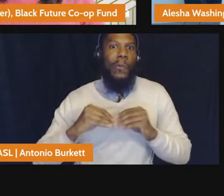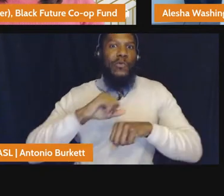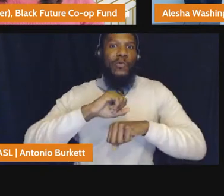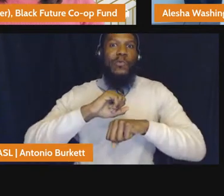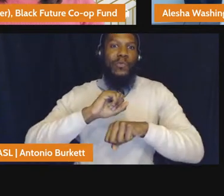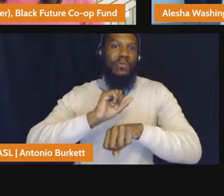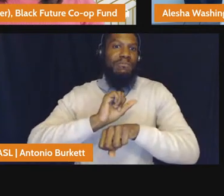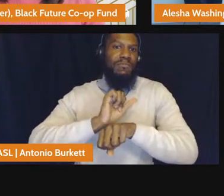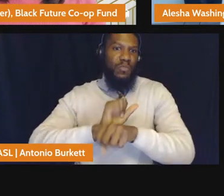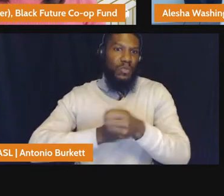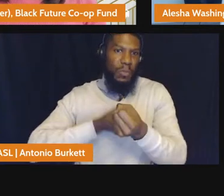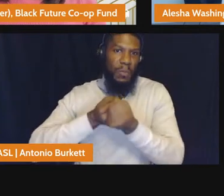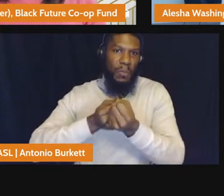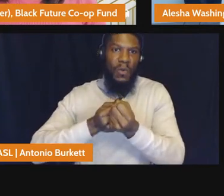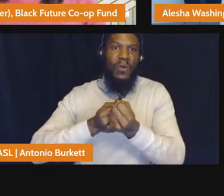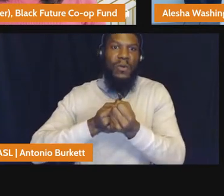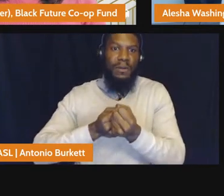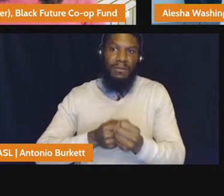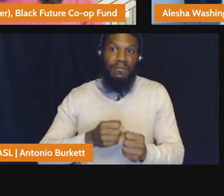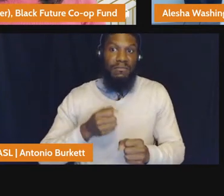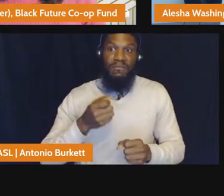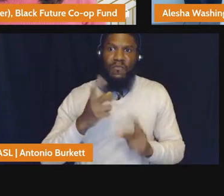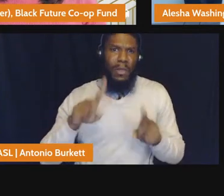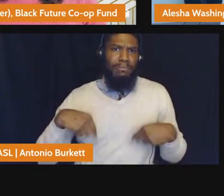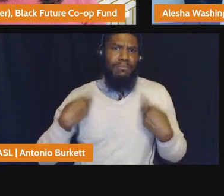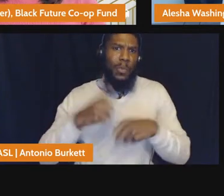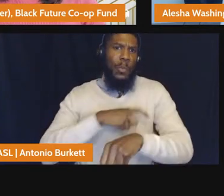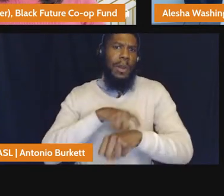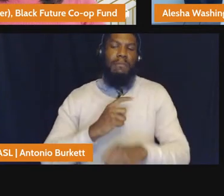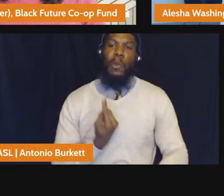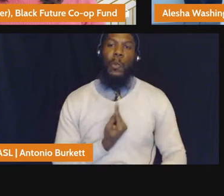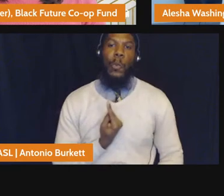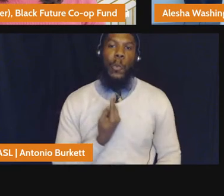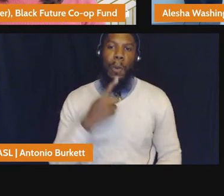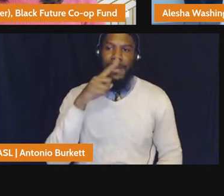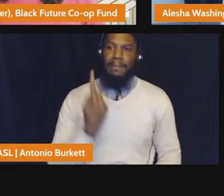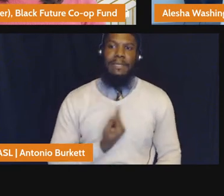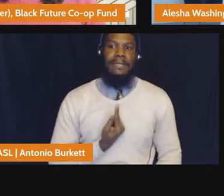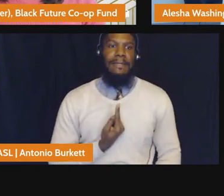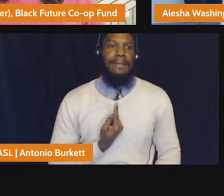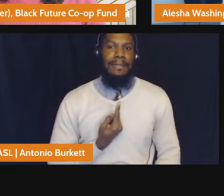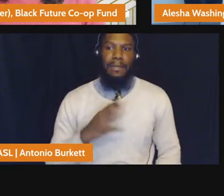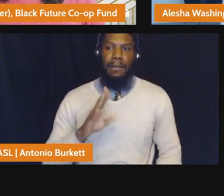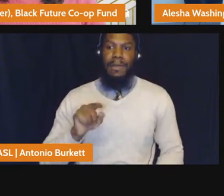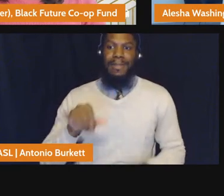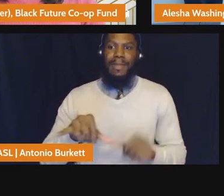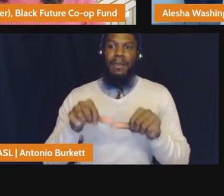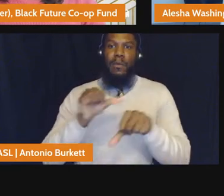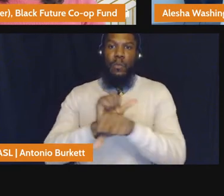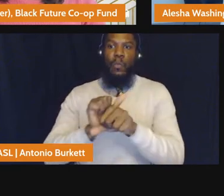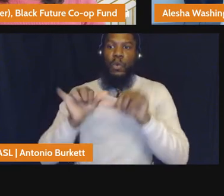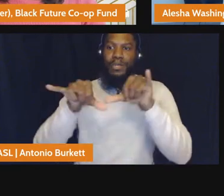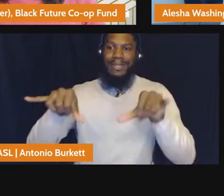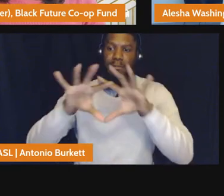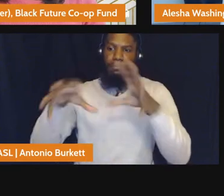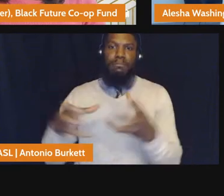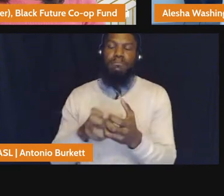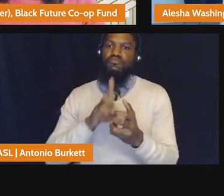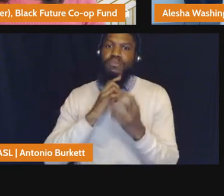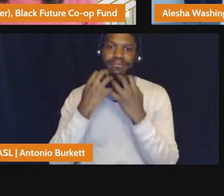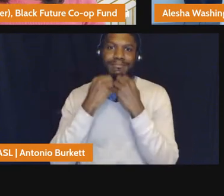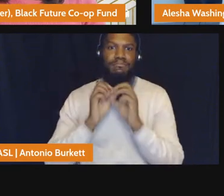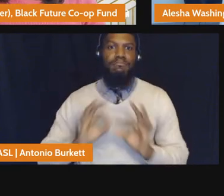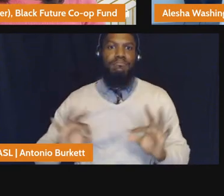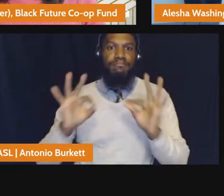person for quite some time. So those type of support systems were really extremely important. We started a Black